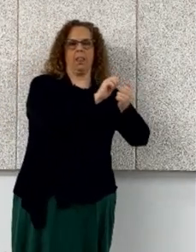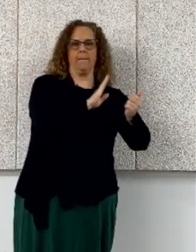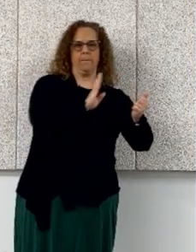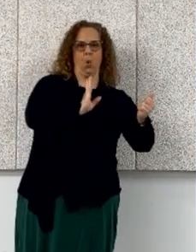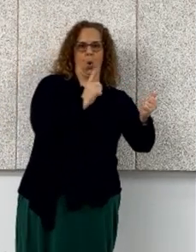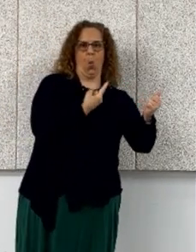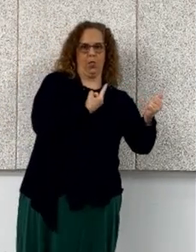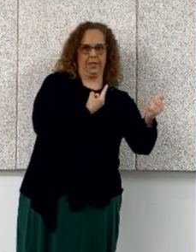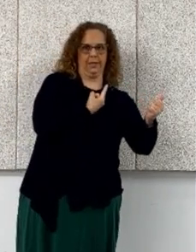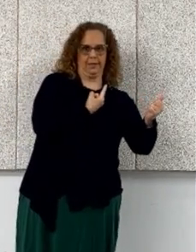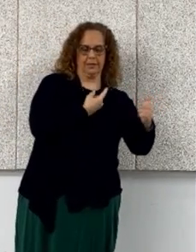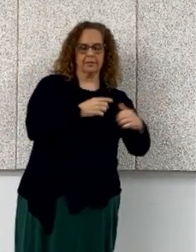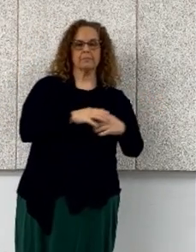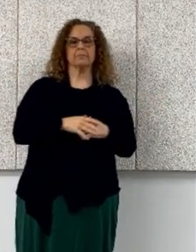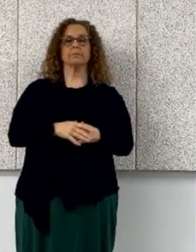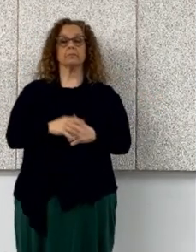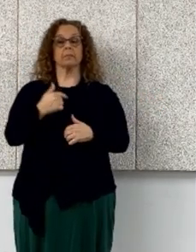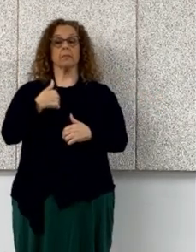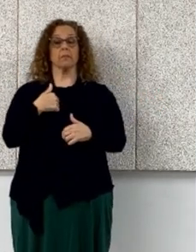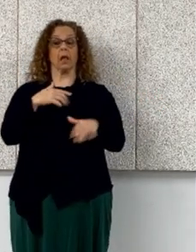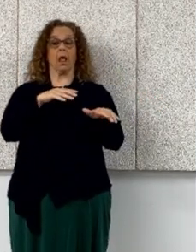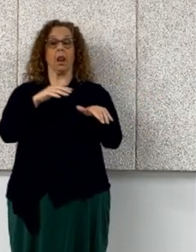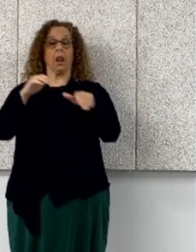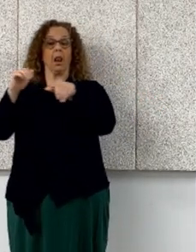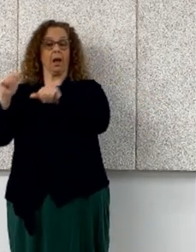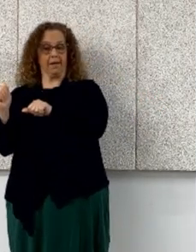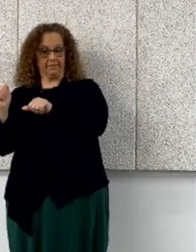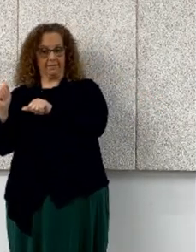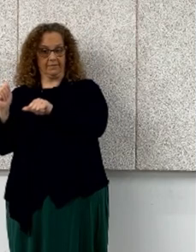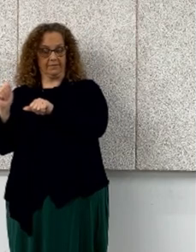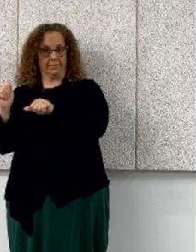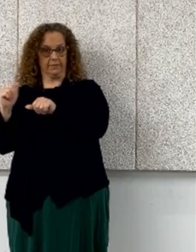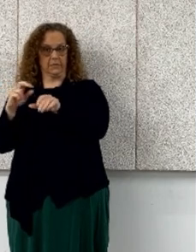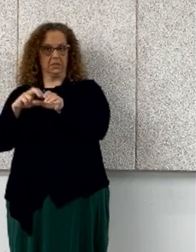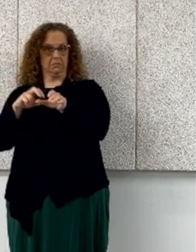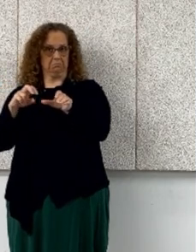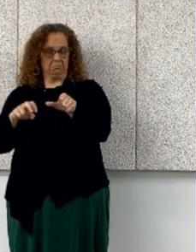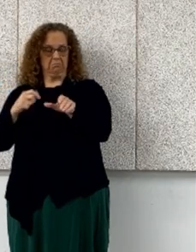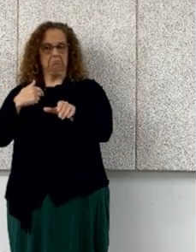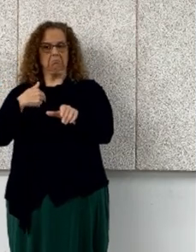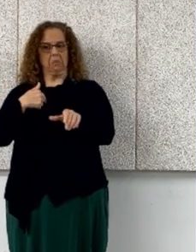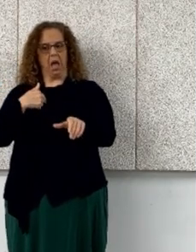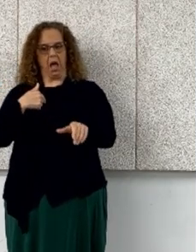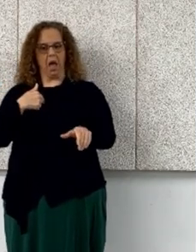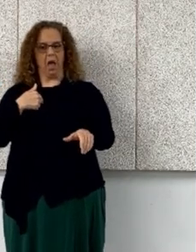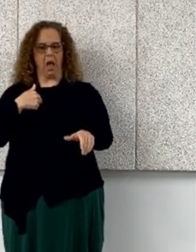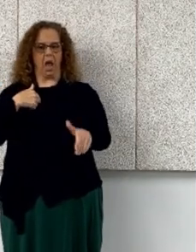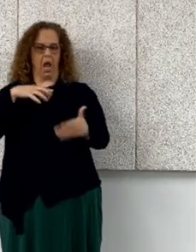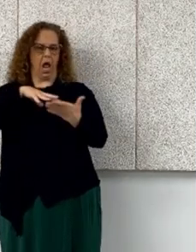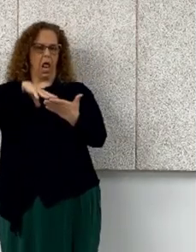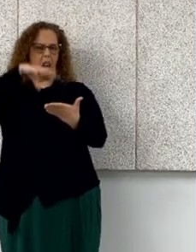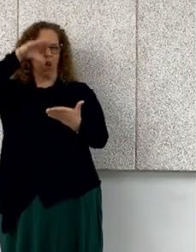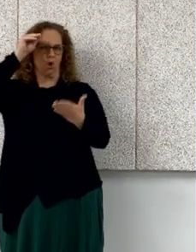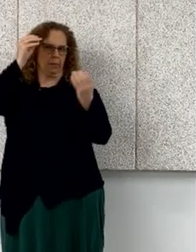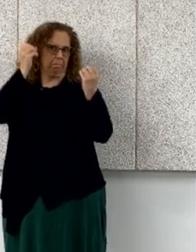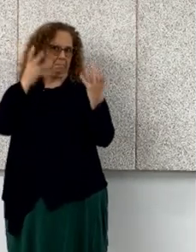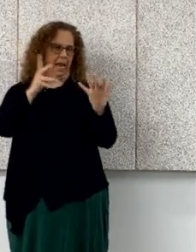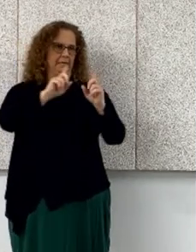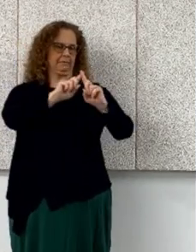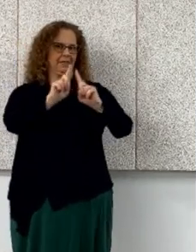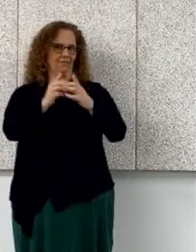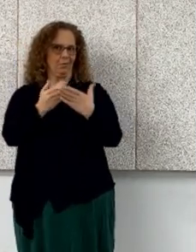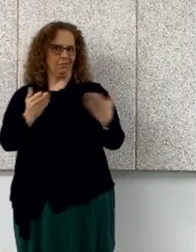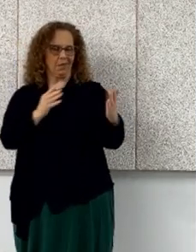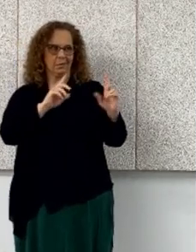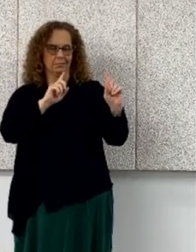So with my departure, we had an opportunity to, I'm someone who's learned a bunch of different things over the years,